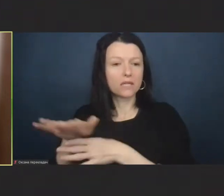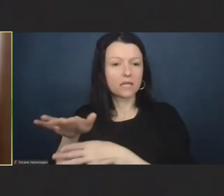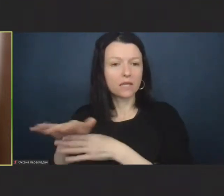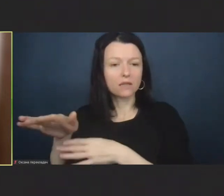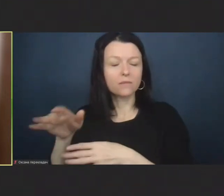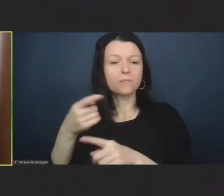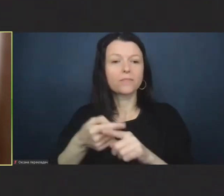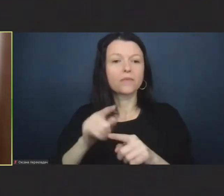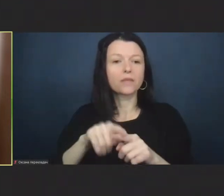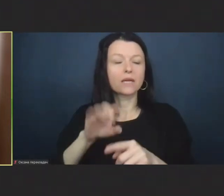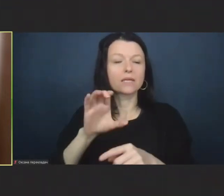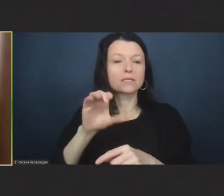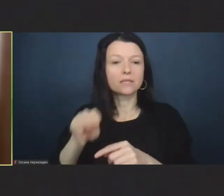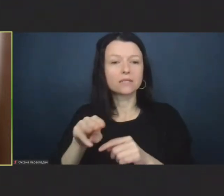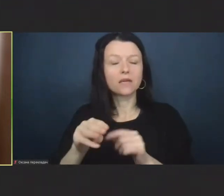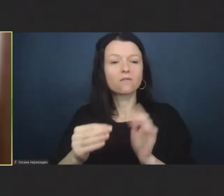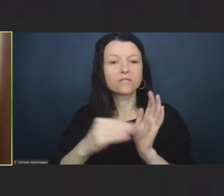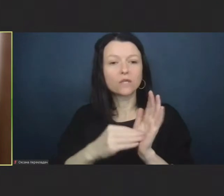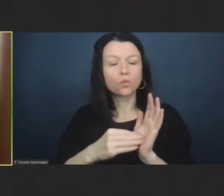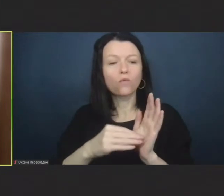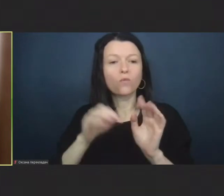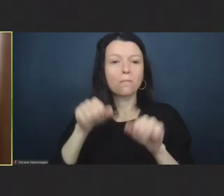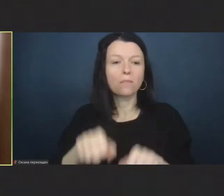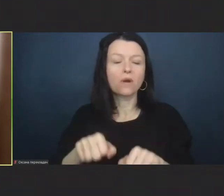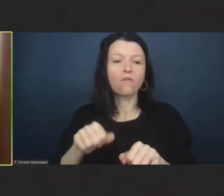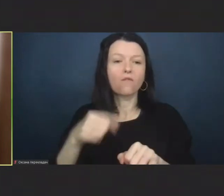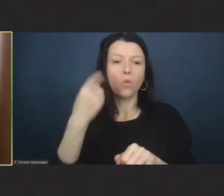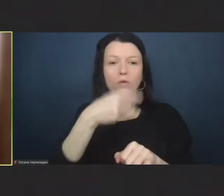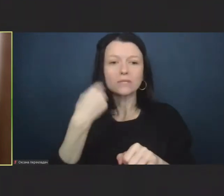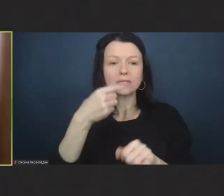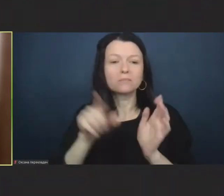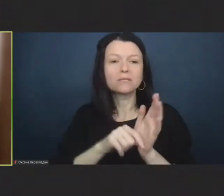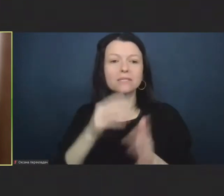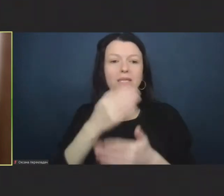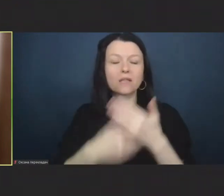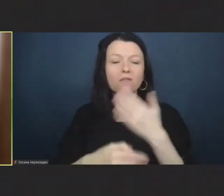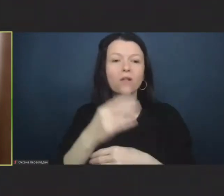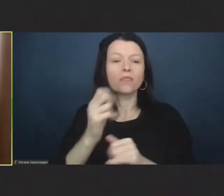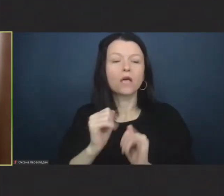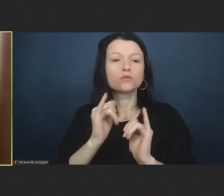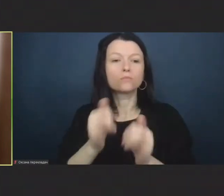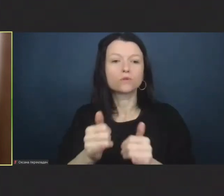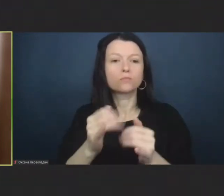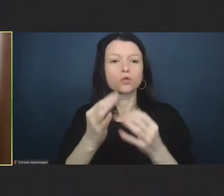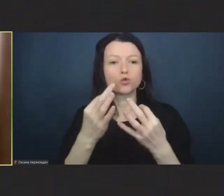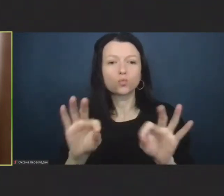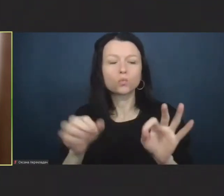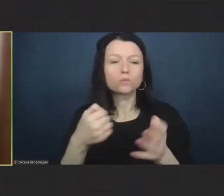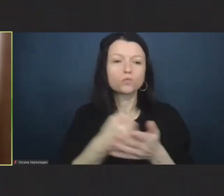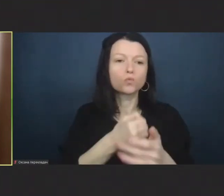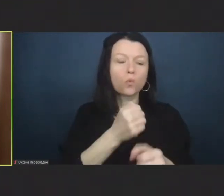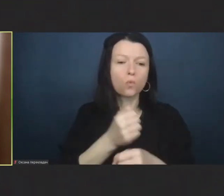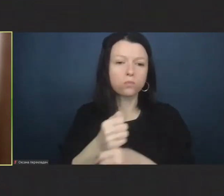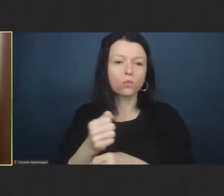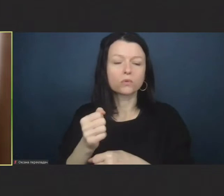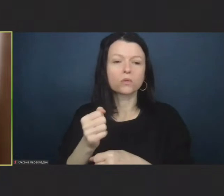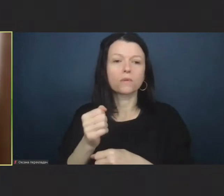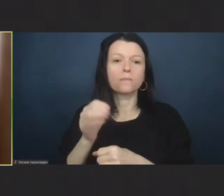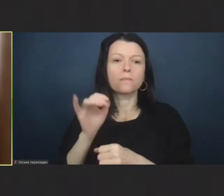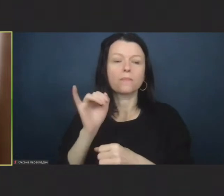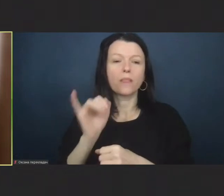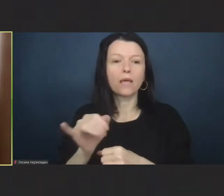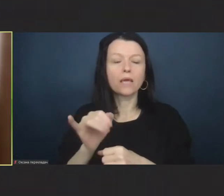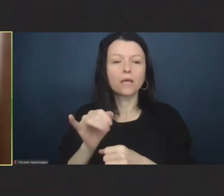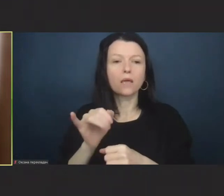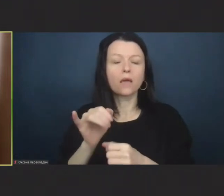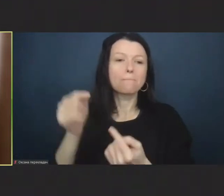been approved by Ukraine. It tells that such people must be granted access to